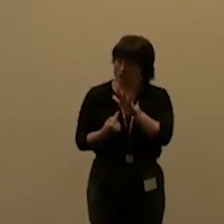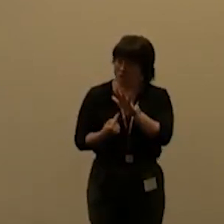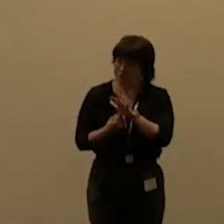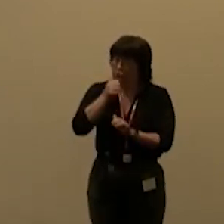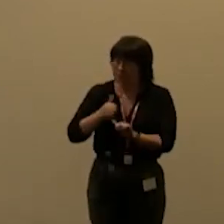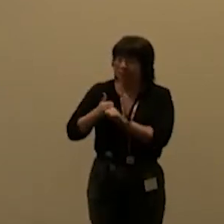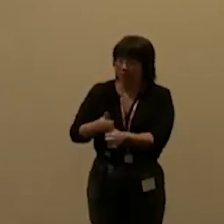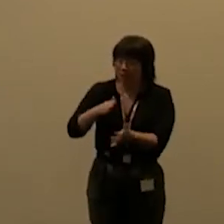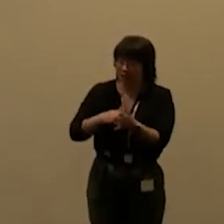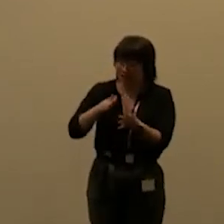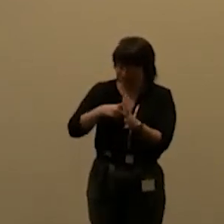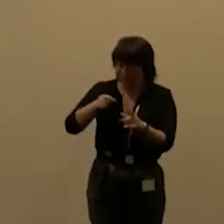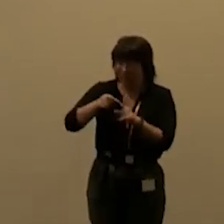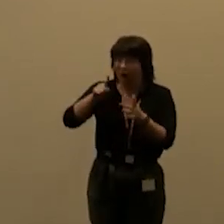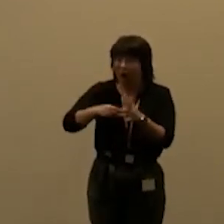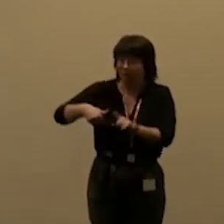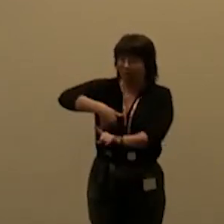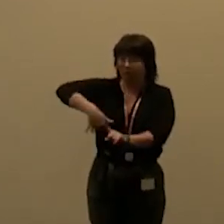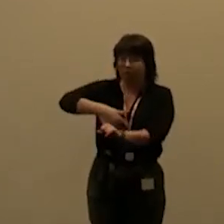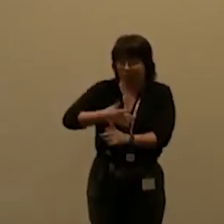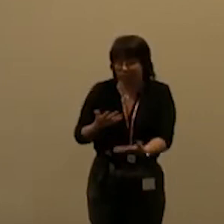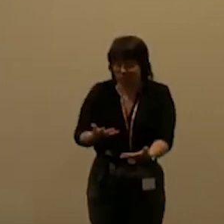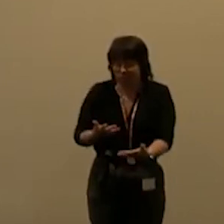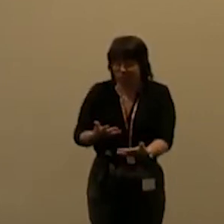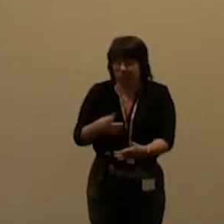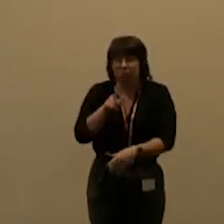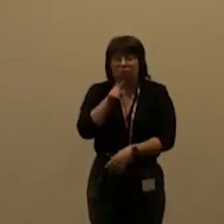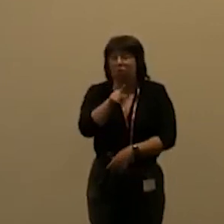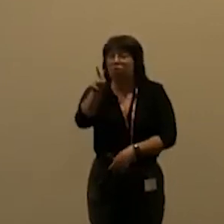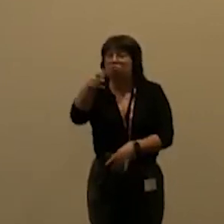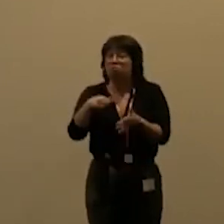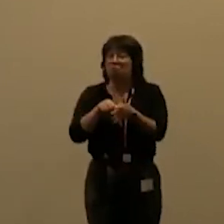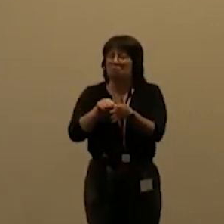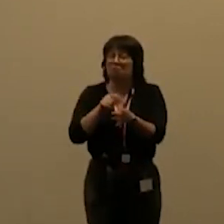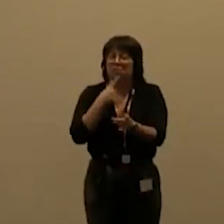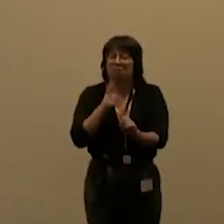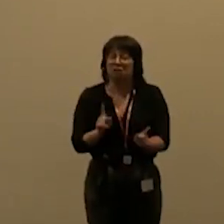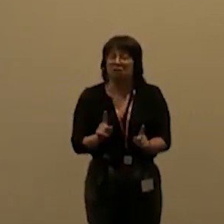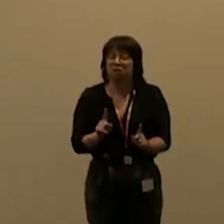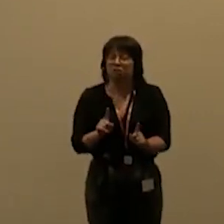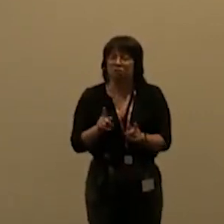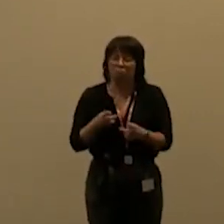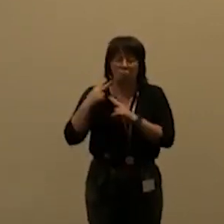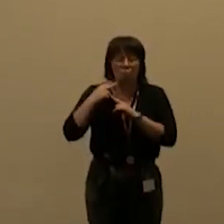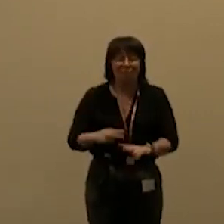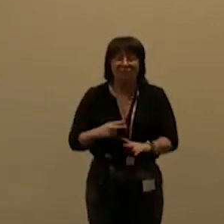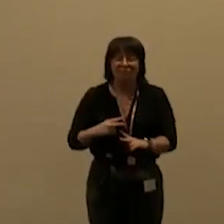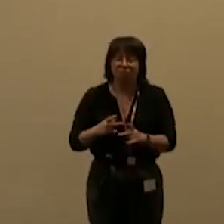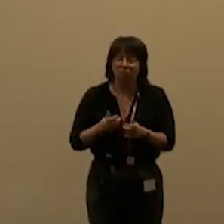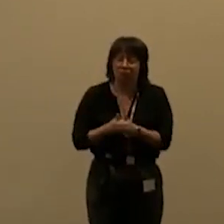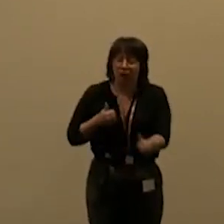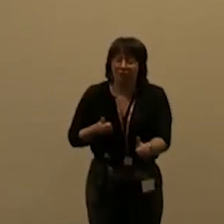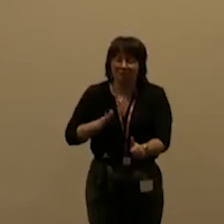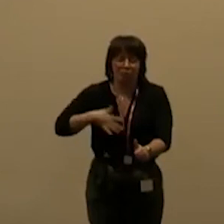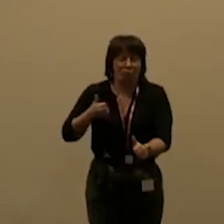using the supported Microsoft APIs behind the scenes. Oh, I see. Yeah, it's So not. What was the problem? the auditing company